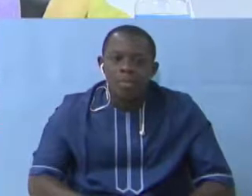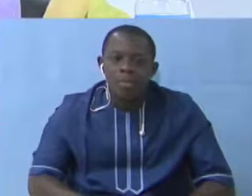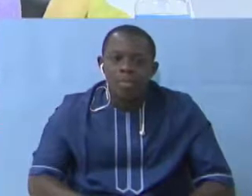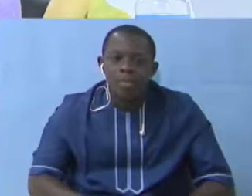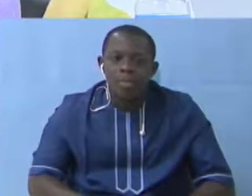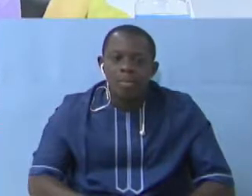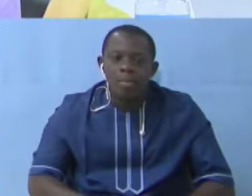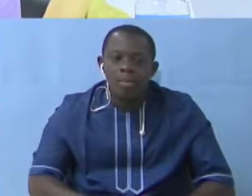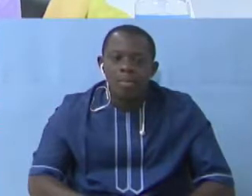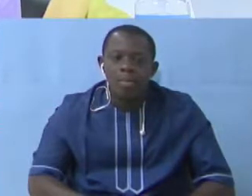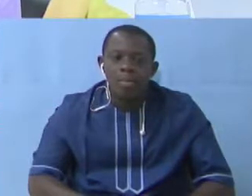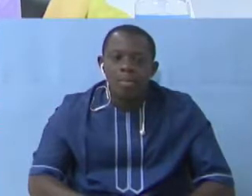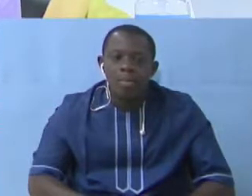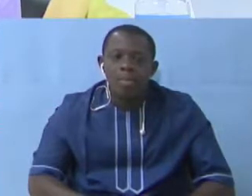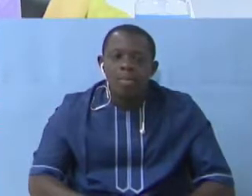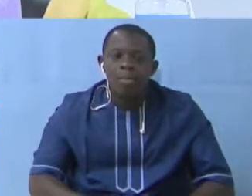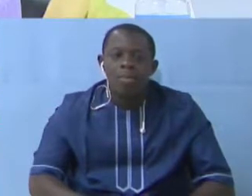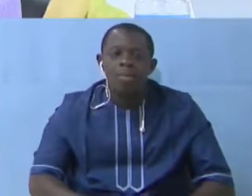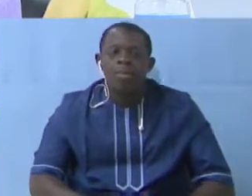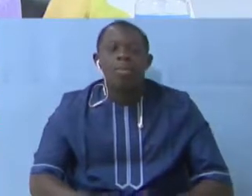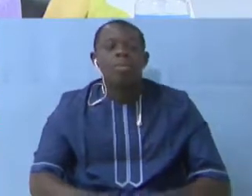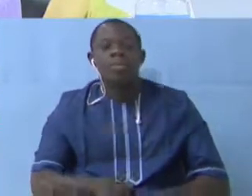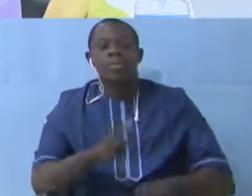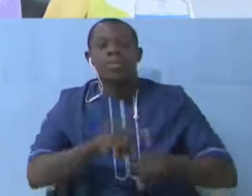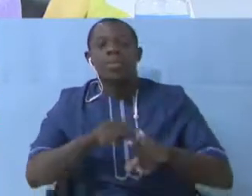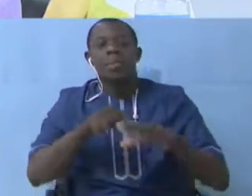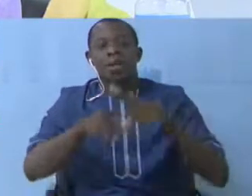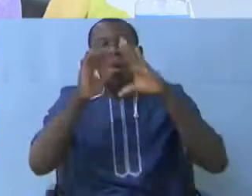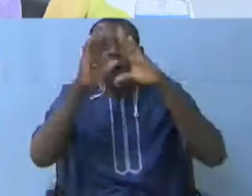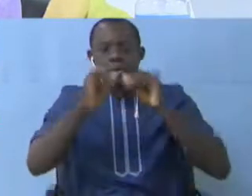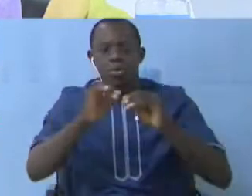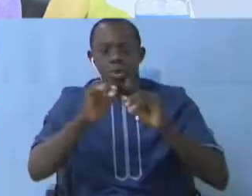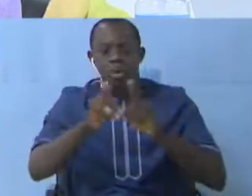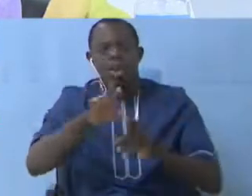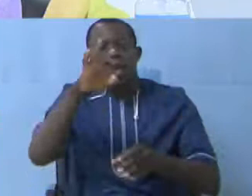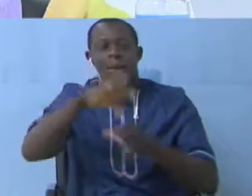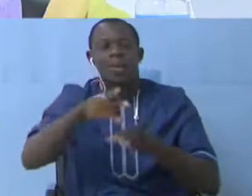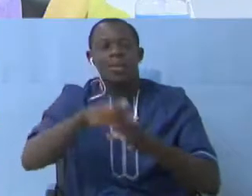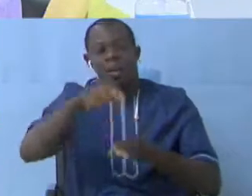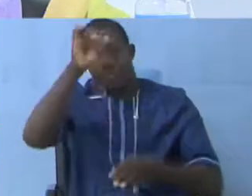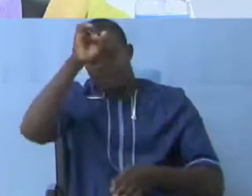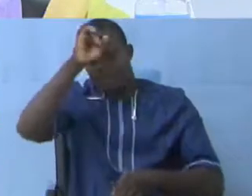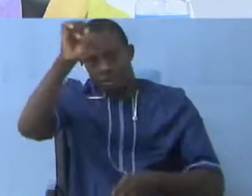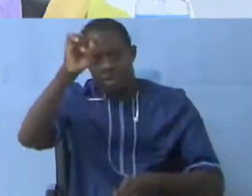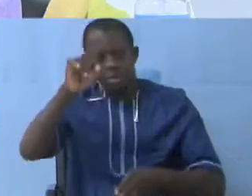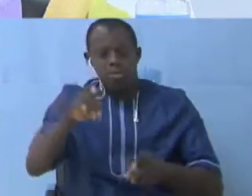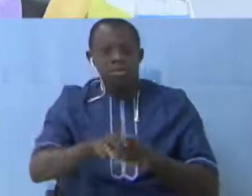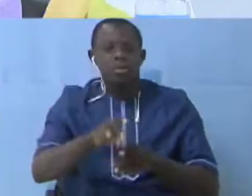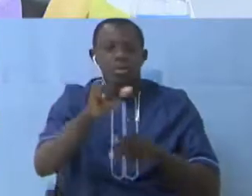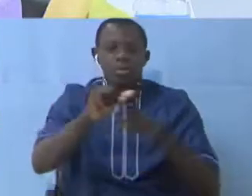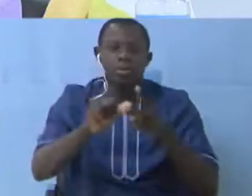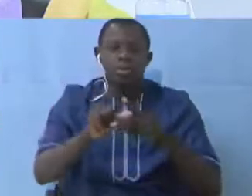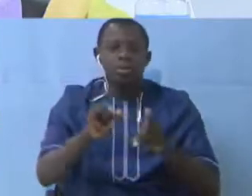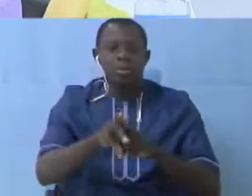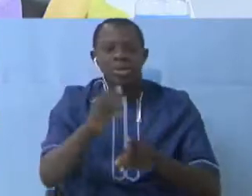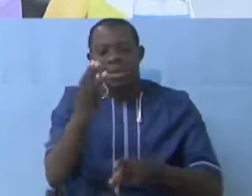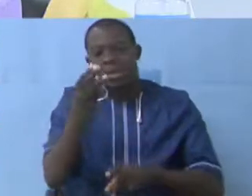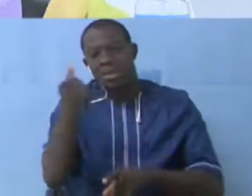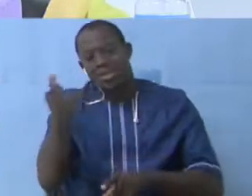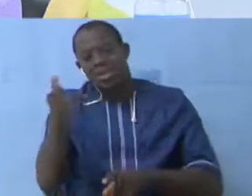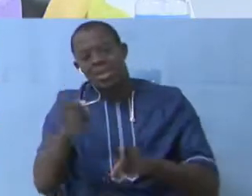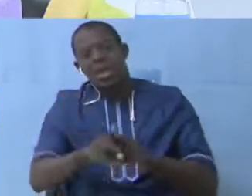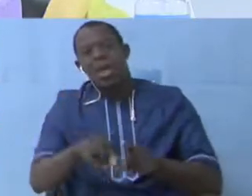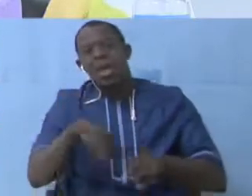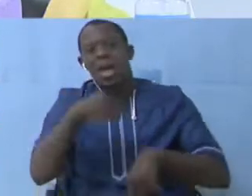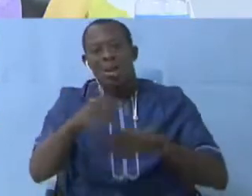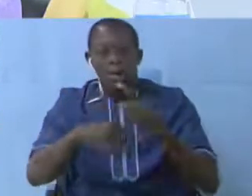The term of office of an elected president shall, subject to subsection 3 and 6, be for a term of 5